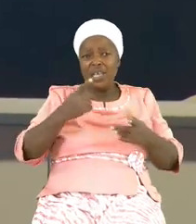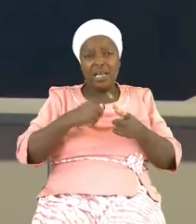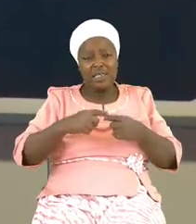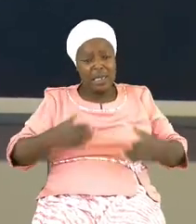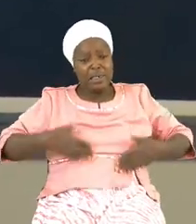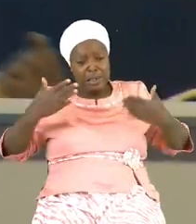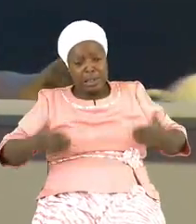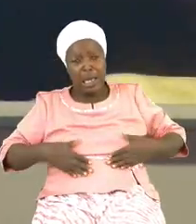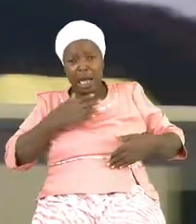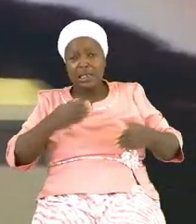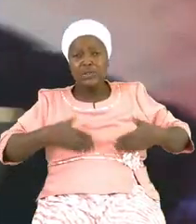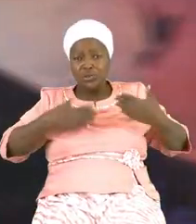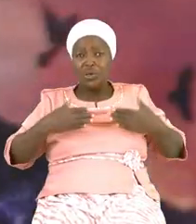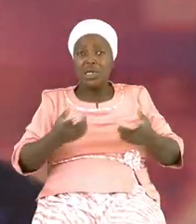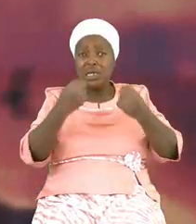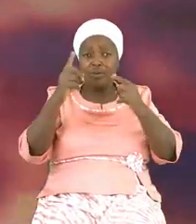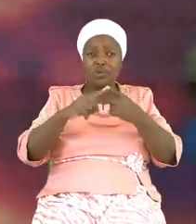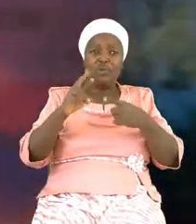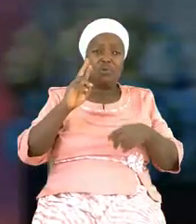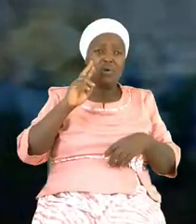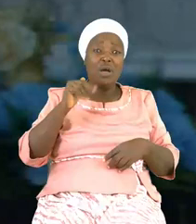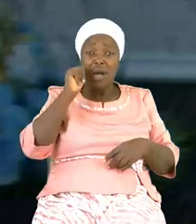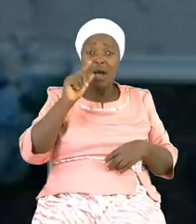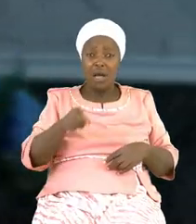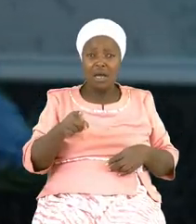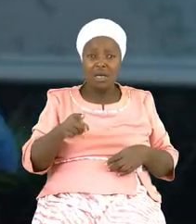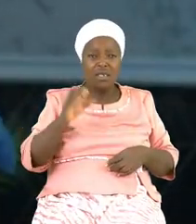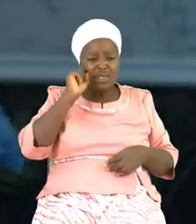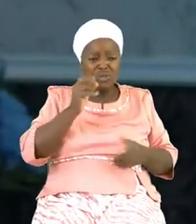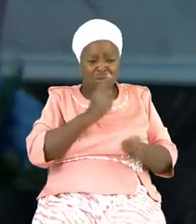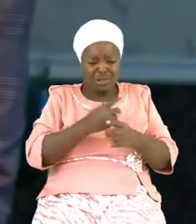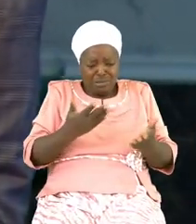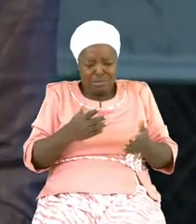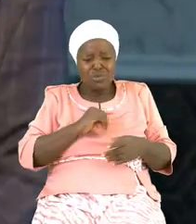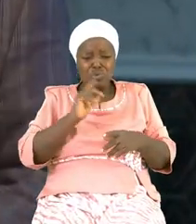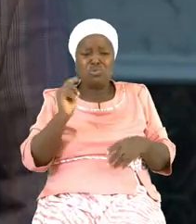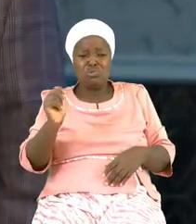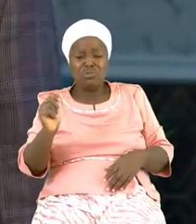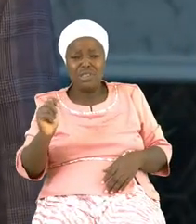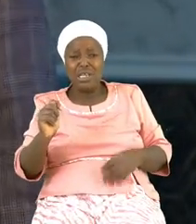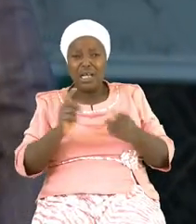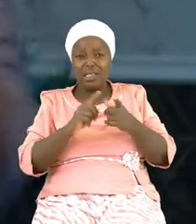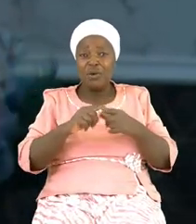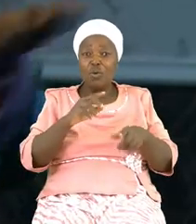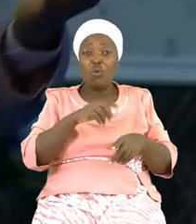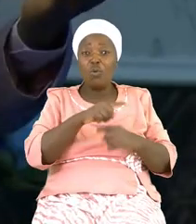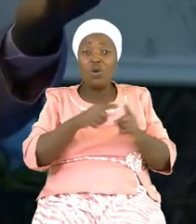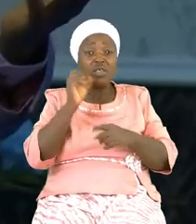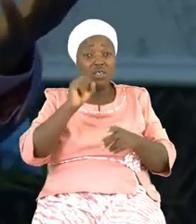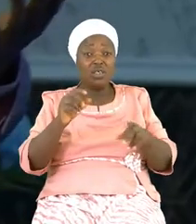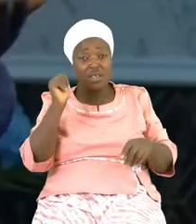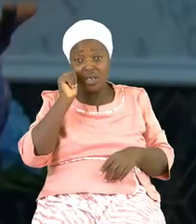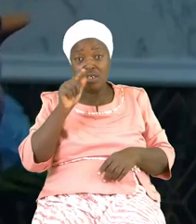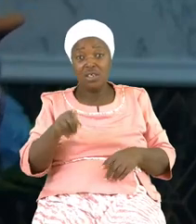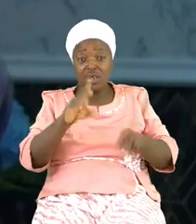to her, she felt like going to the toilet. And when she got to the toilet, lo and